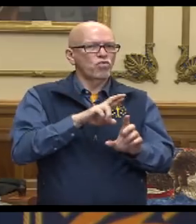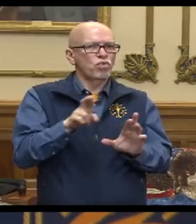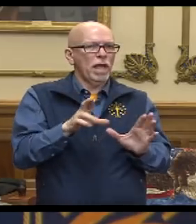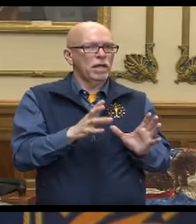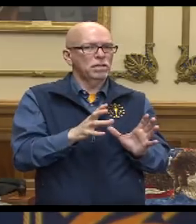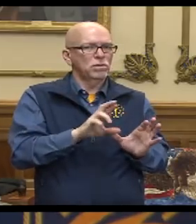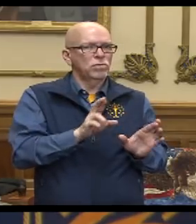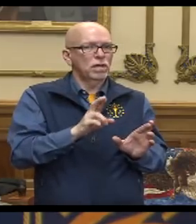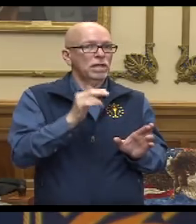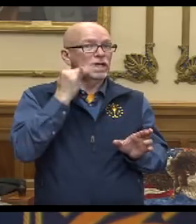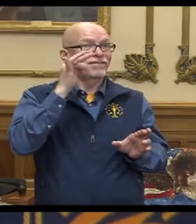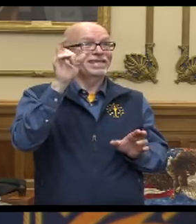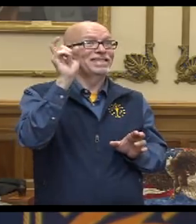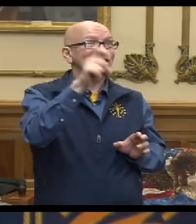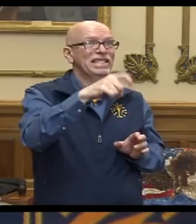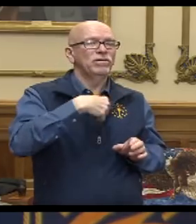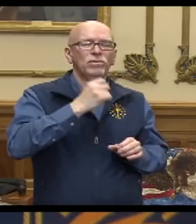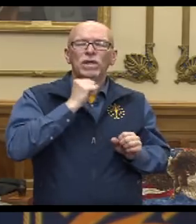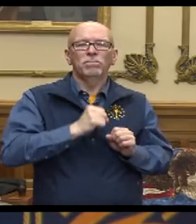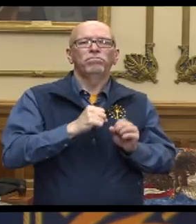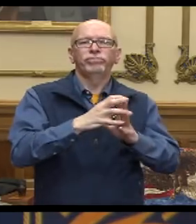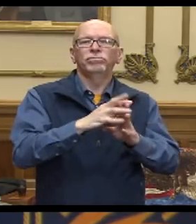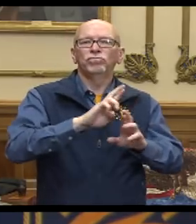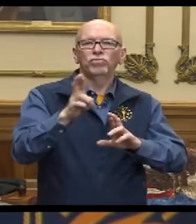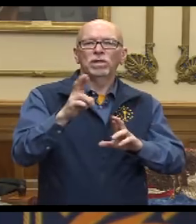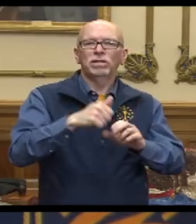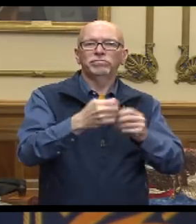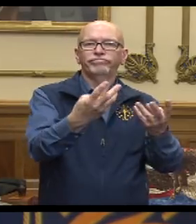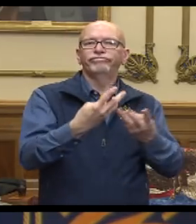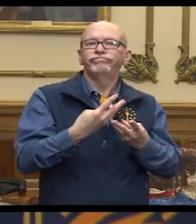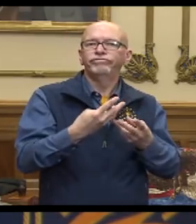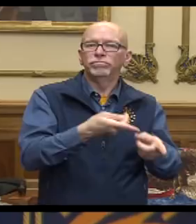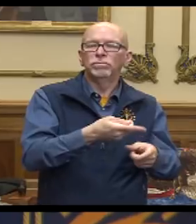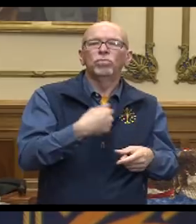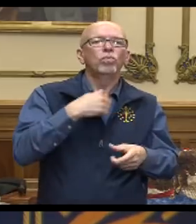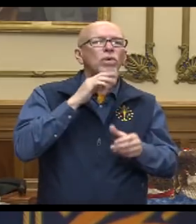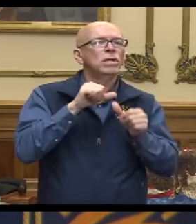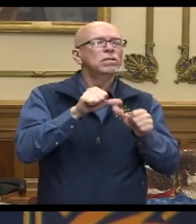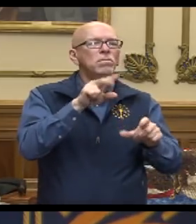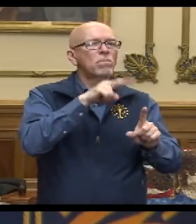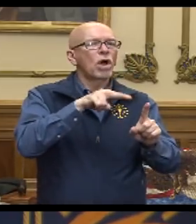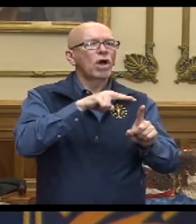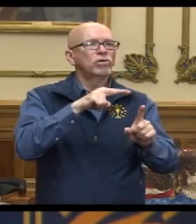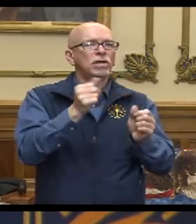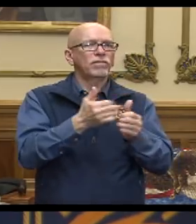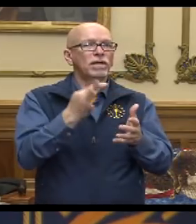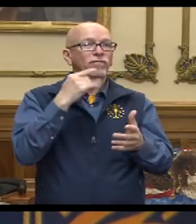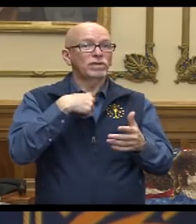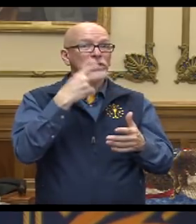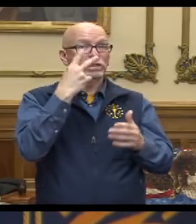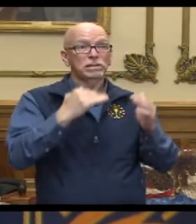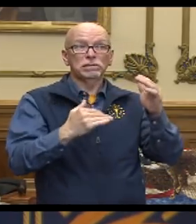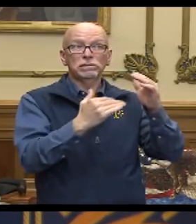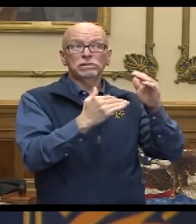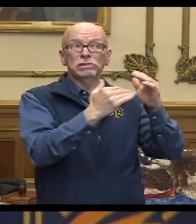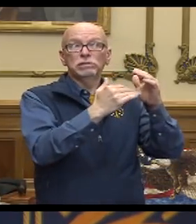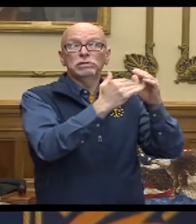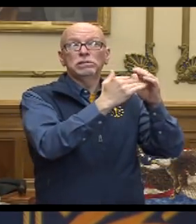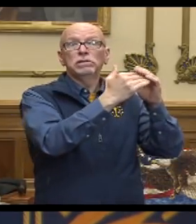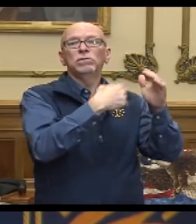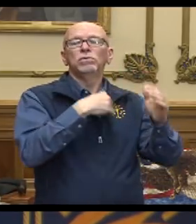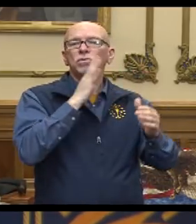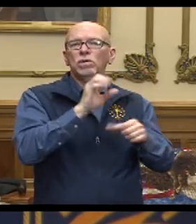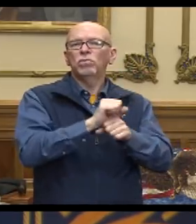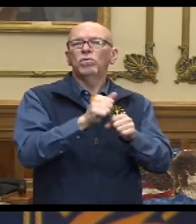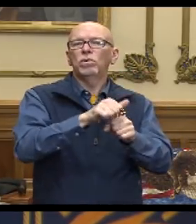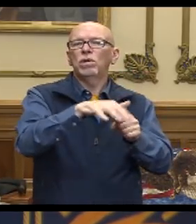in line if needed when it's called for. And so we'll continue to monitor all the signals, and if we see the demand signals, we'll work with the local